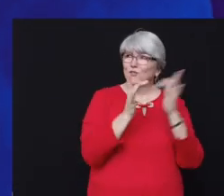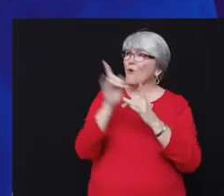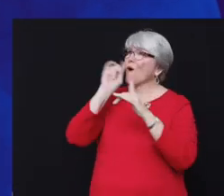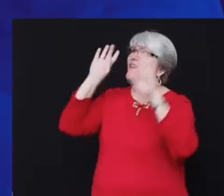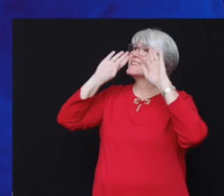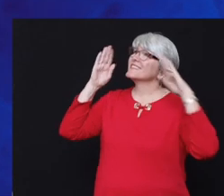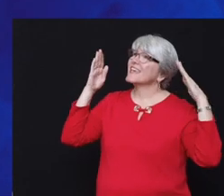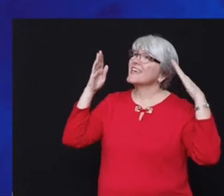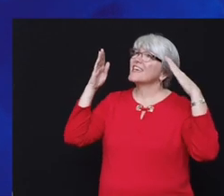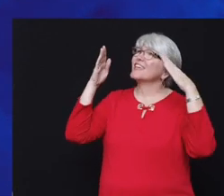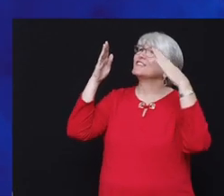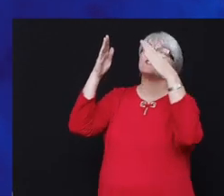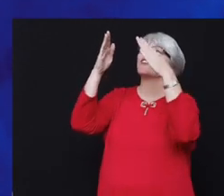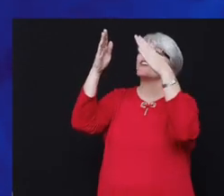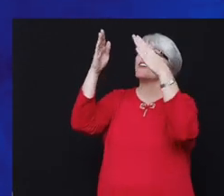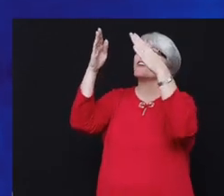Jesus, you're the